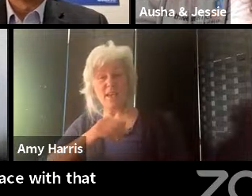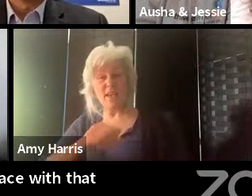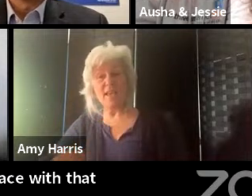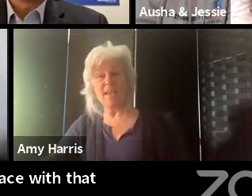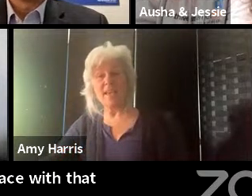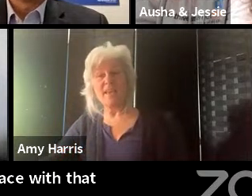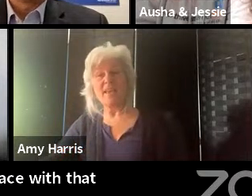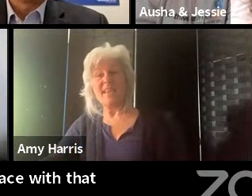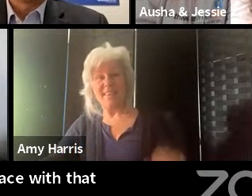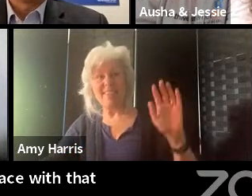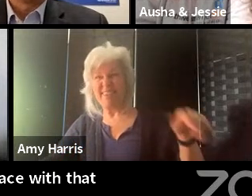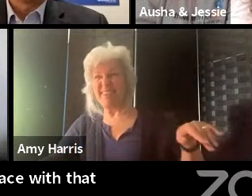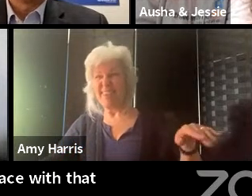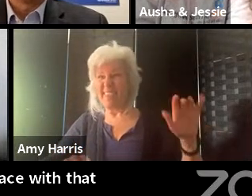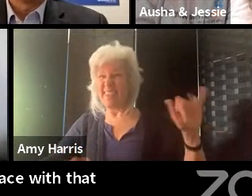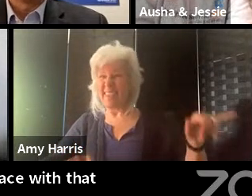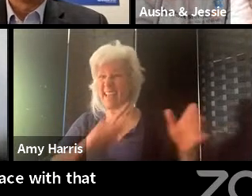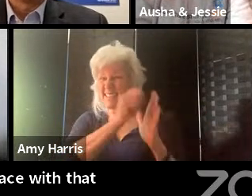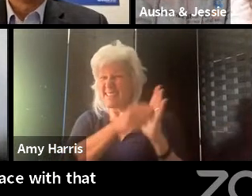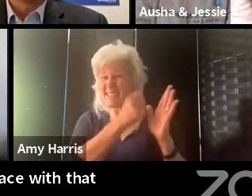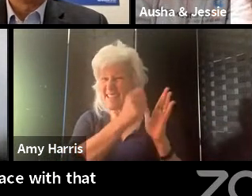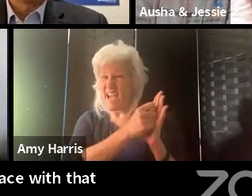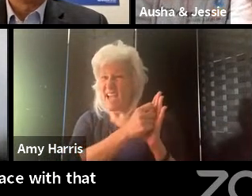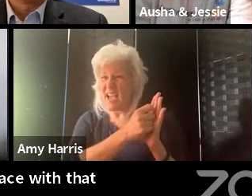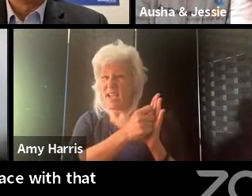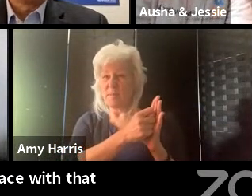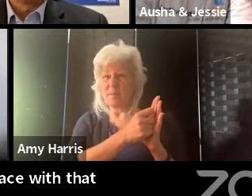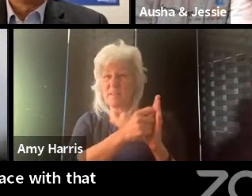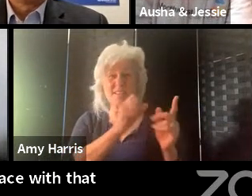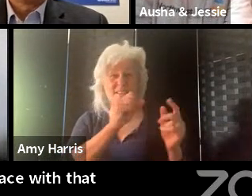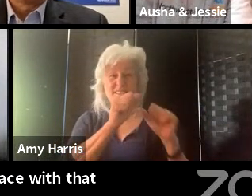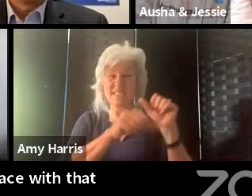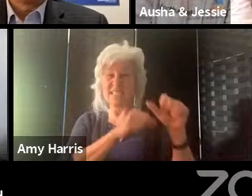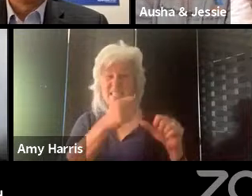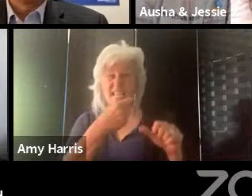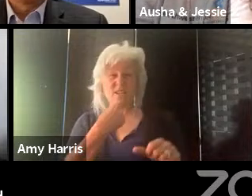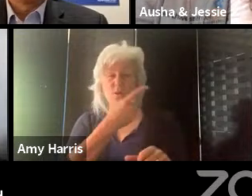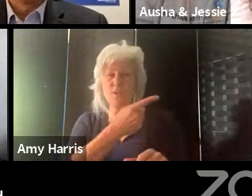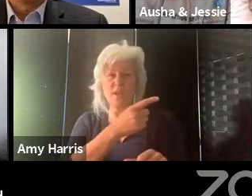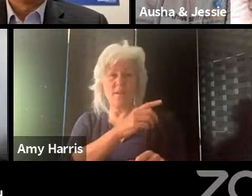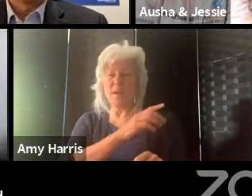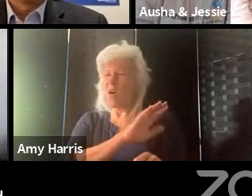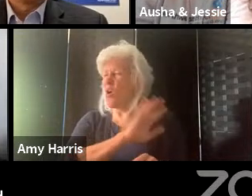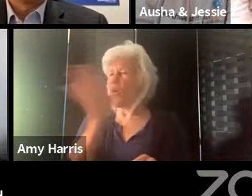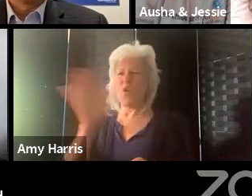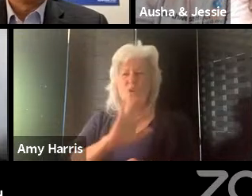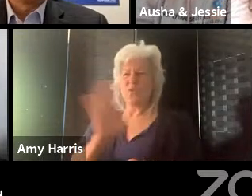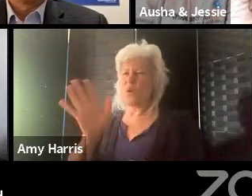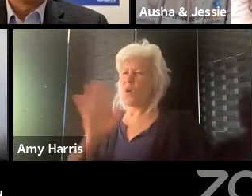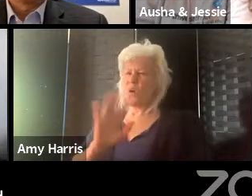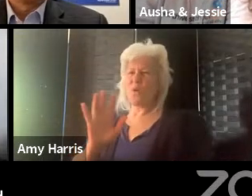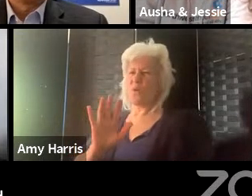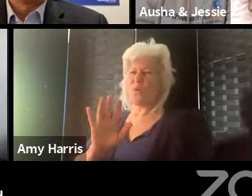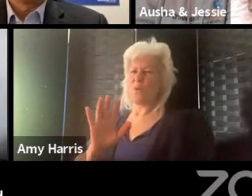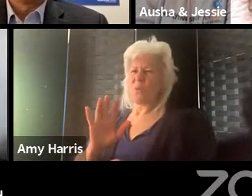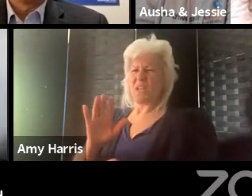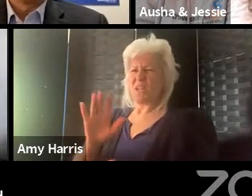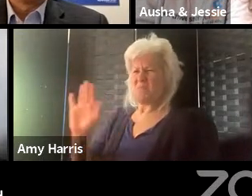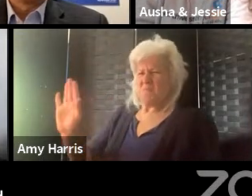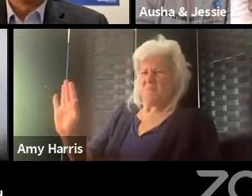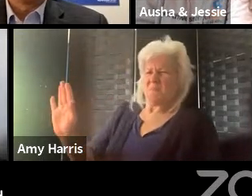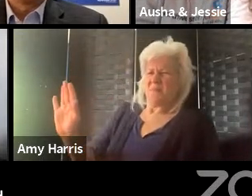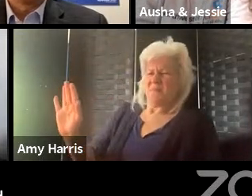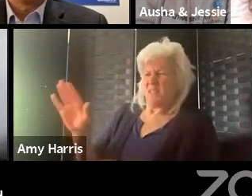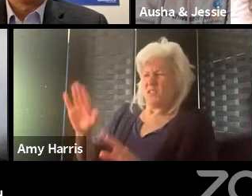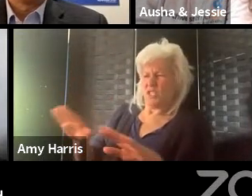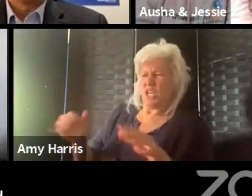that time period and were told by society that you're unworthy, that having a child with a